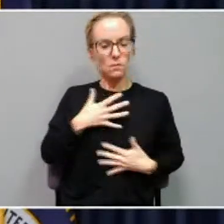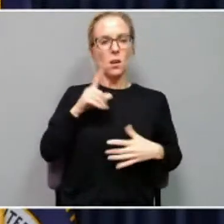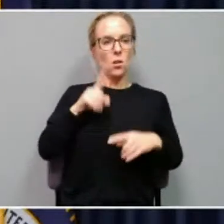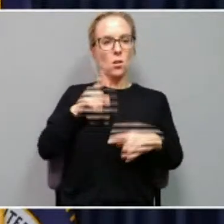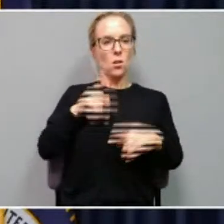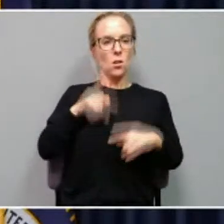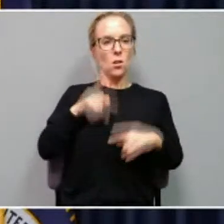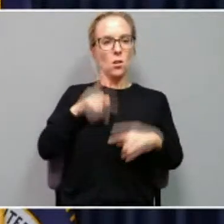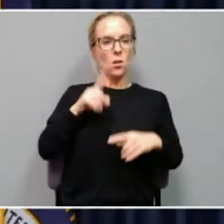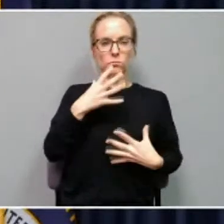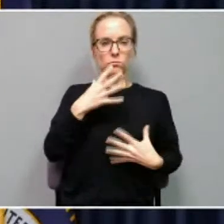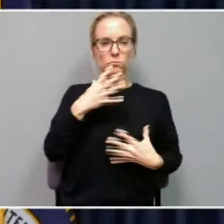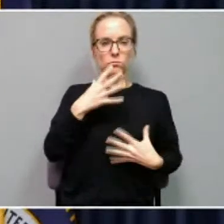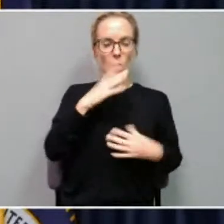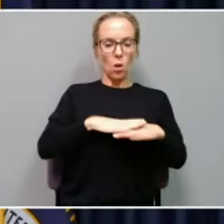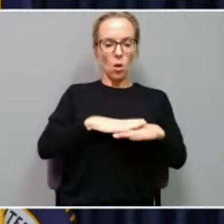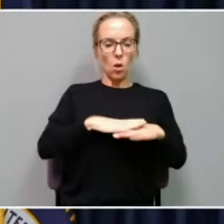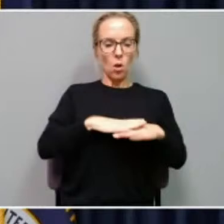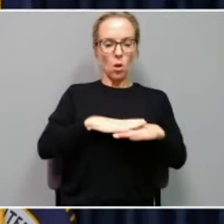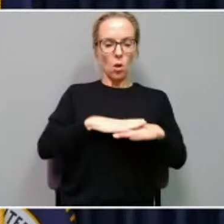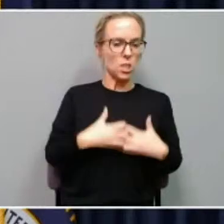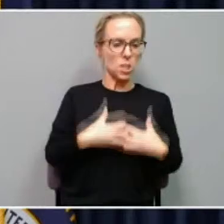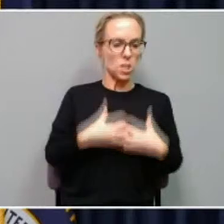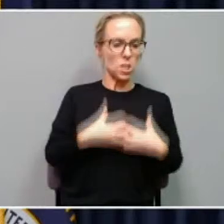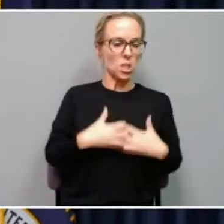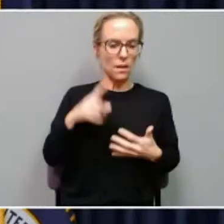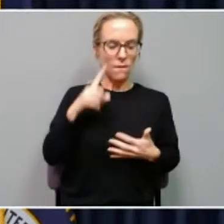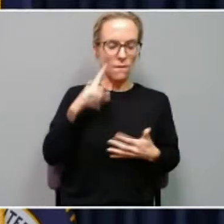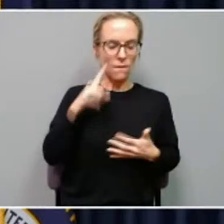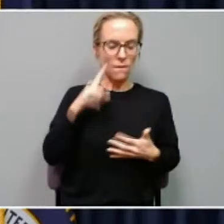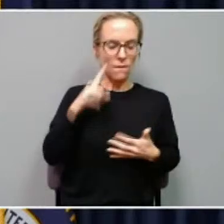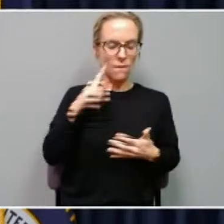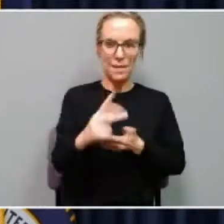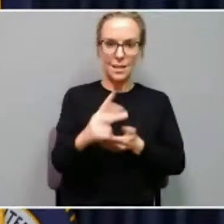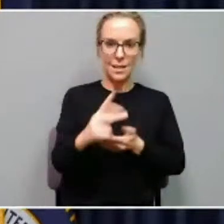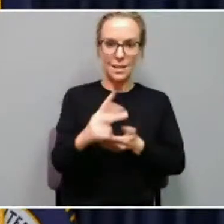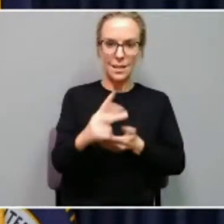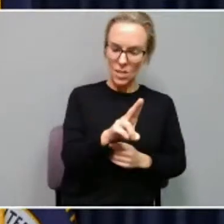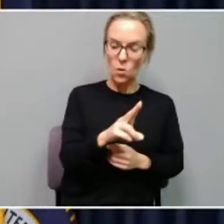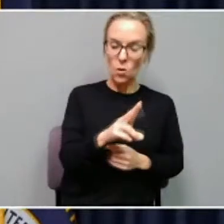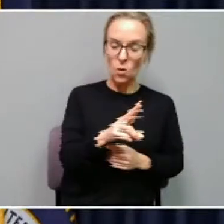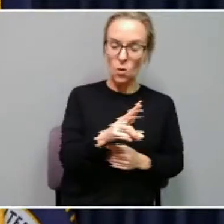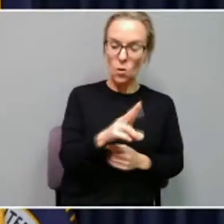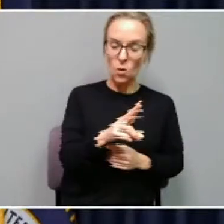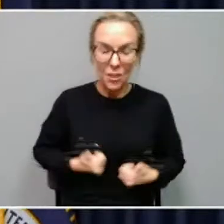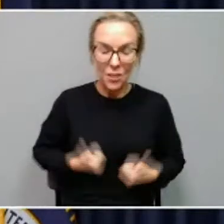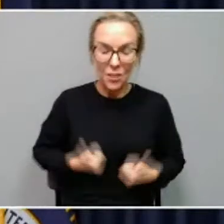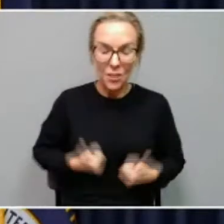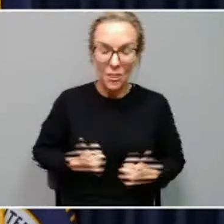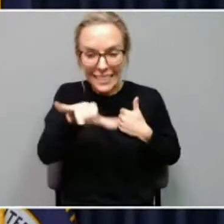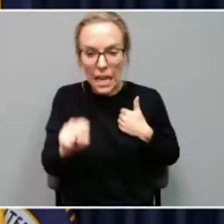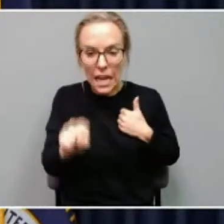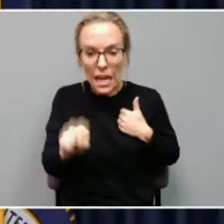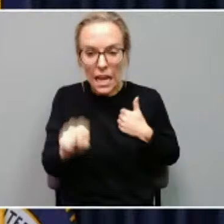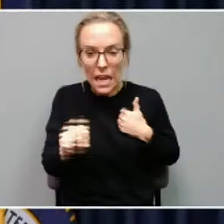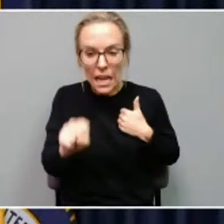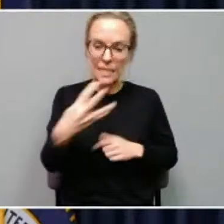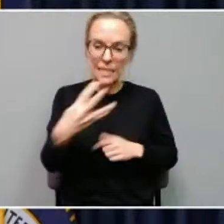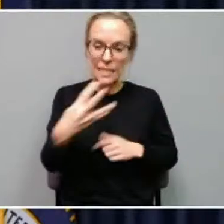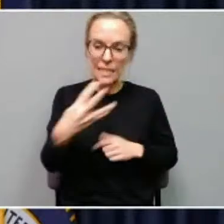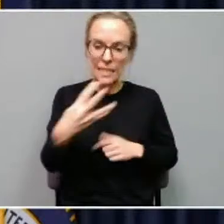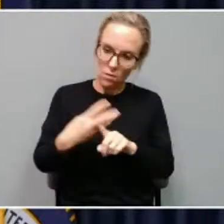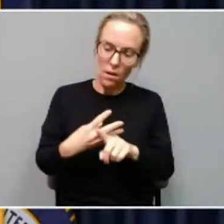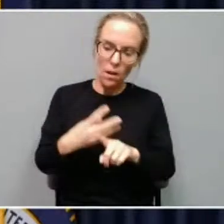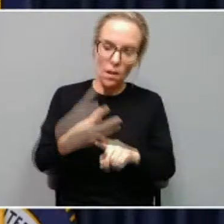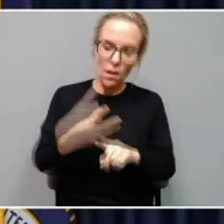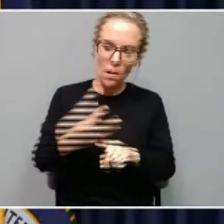in the intensive care unit, but I survived. It took several months of rehab to get back to some semblance of normal, and I still